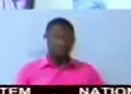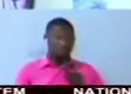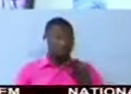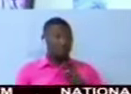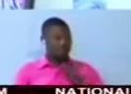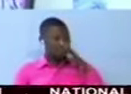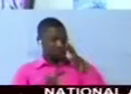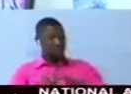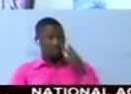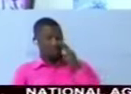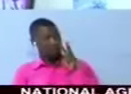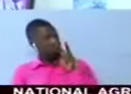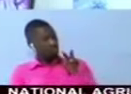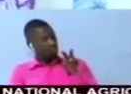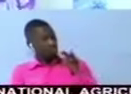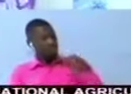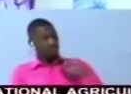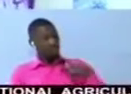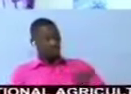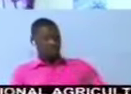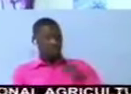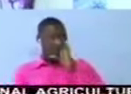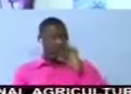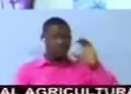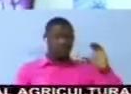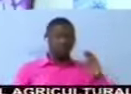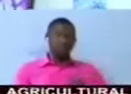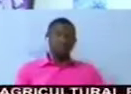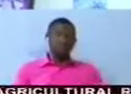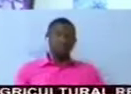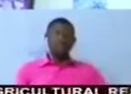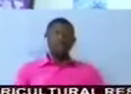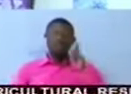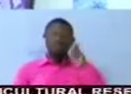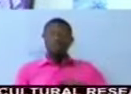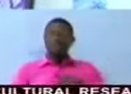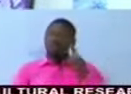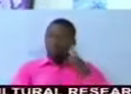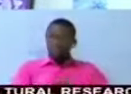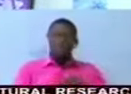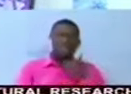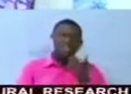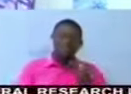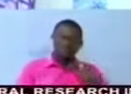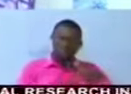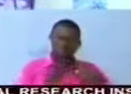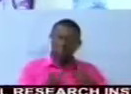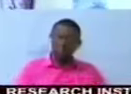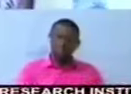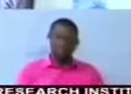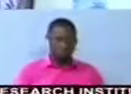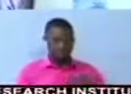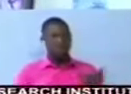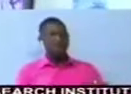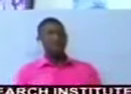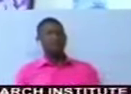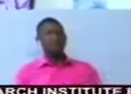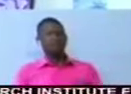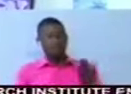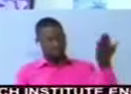maybe he's sitting watching me. He must ask about me. And I